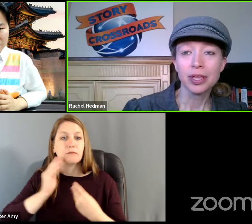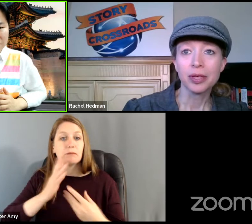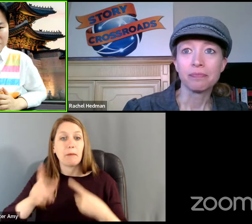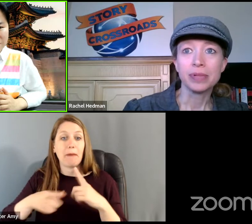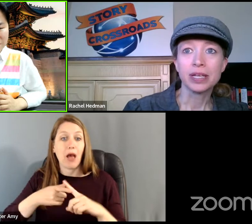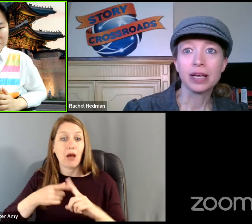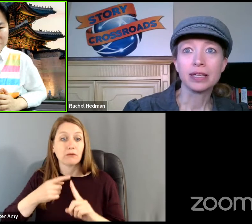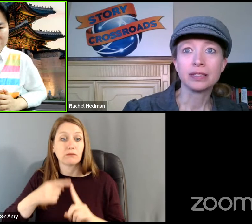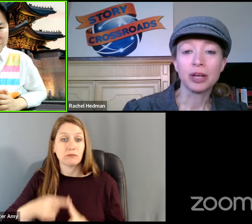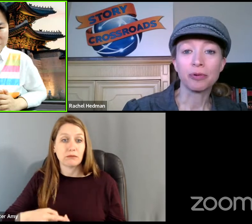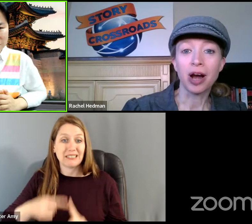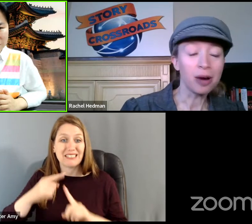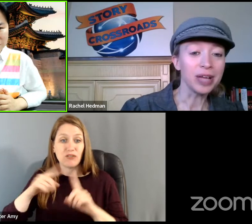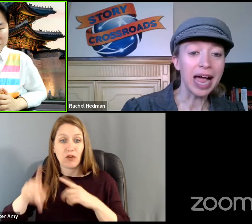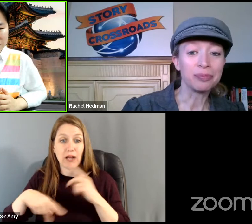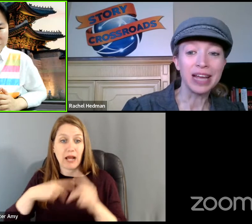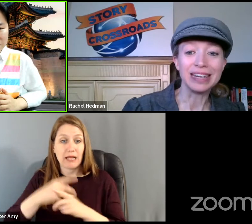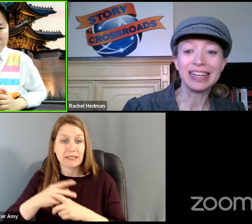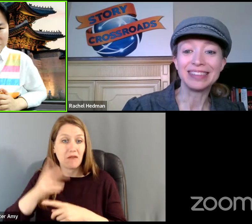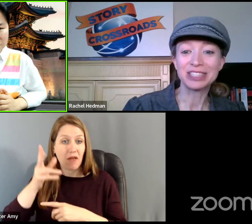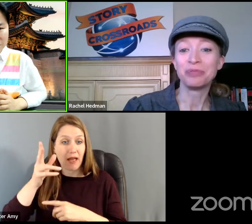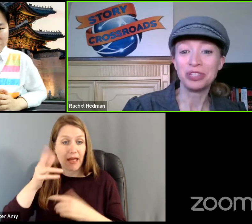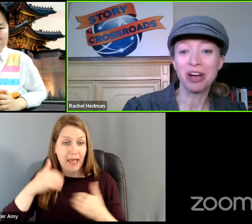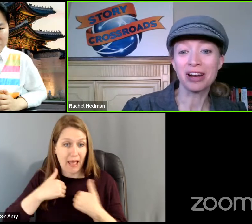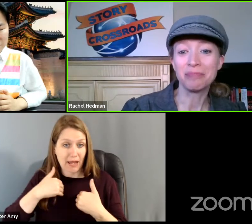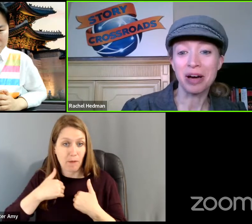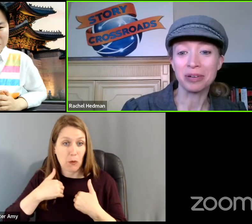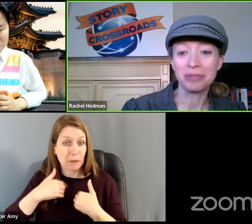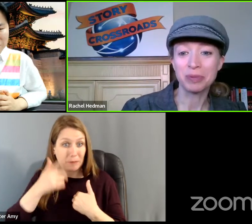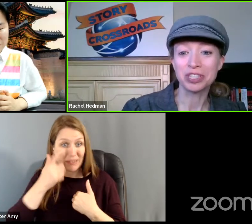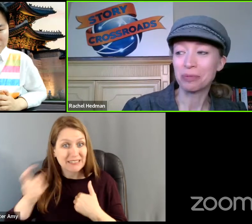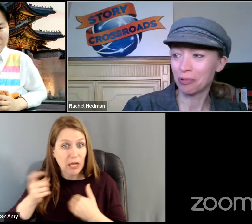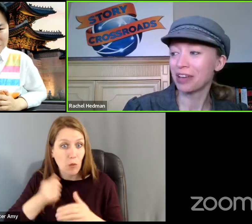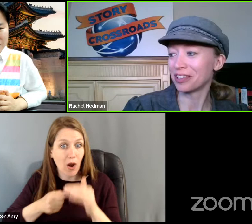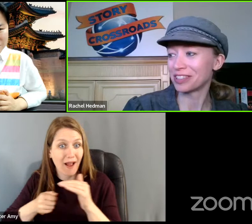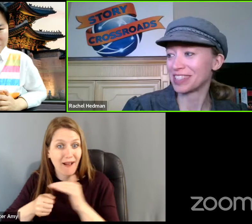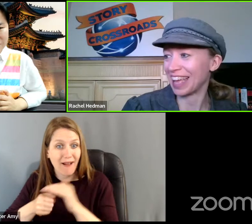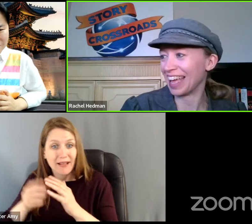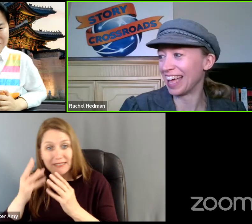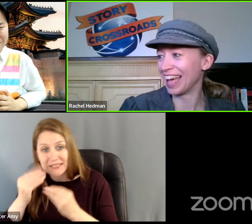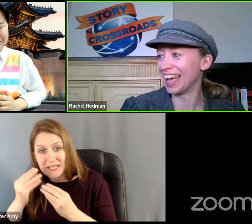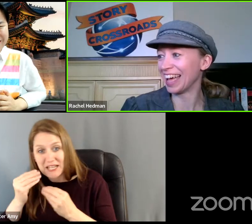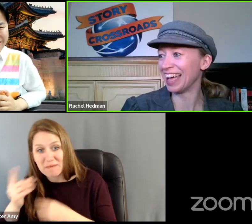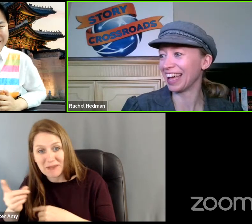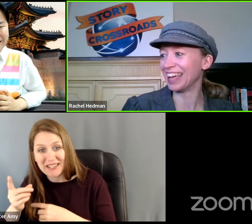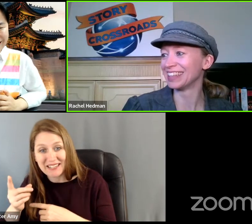animals because they were hibernating, and that's when you talk about them, especially the predators.